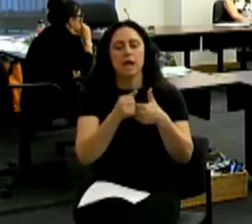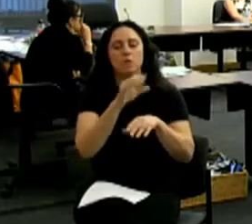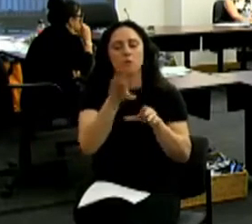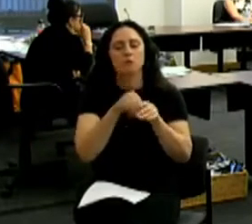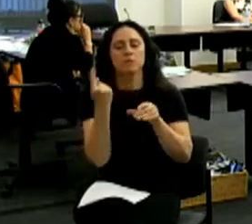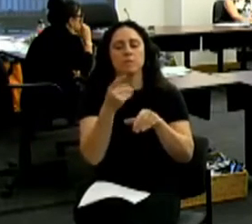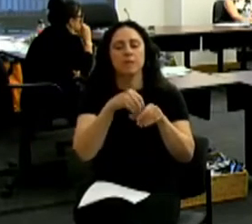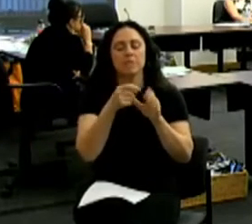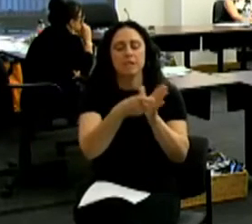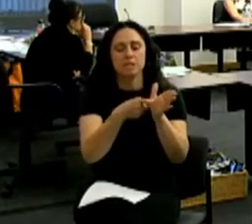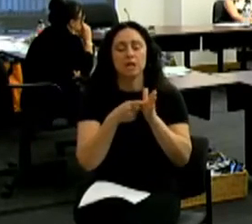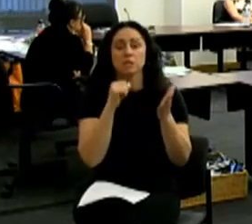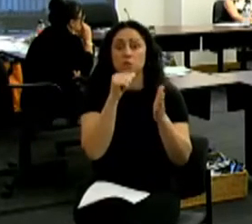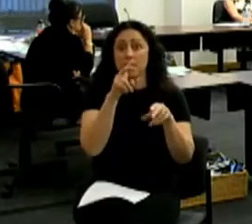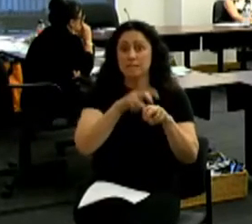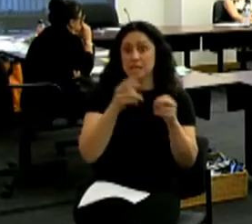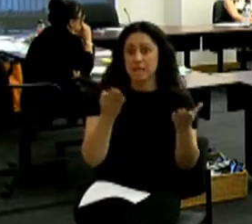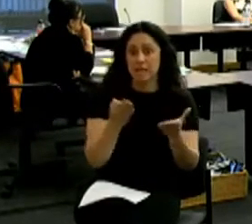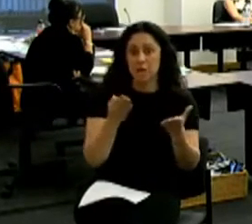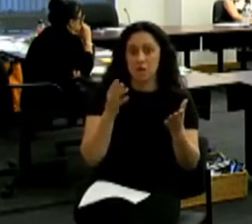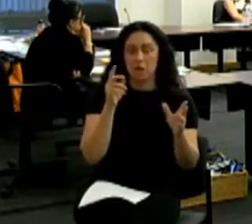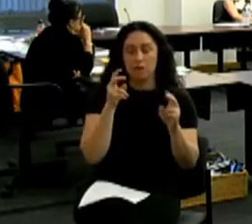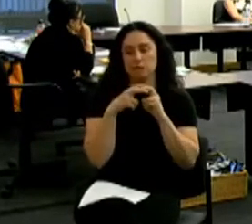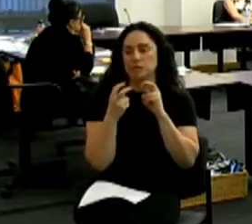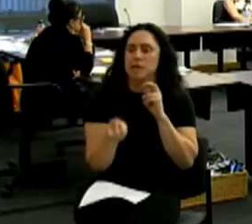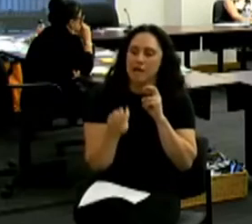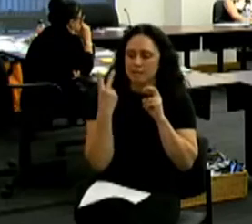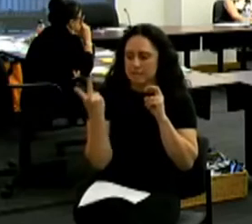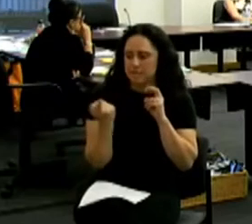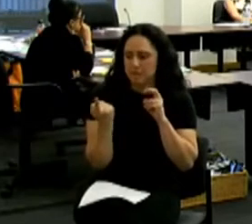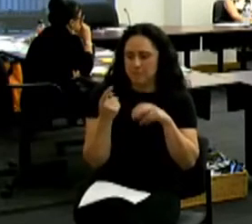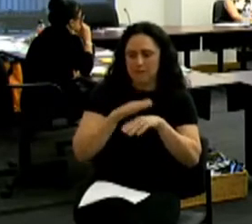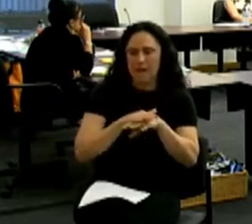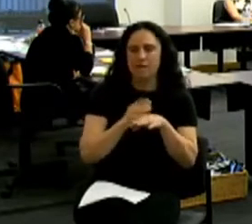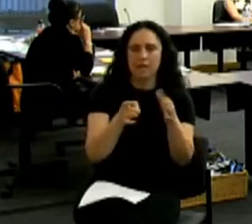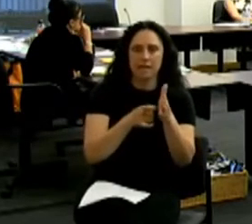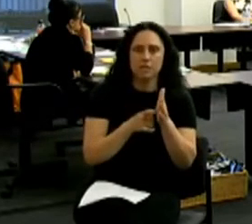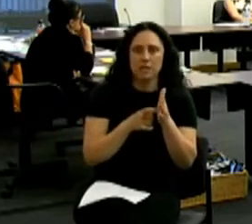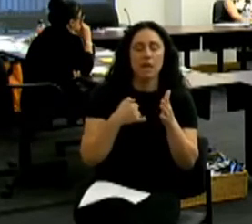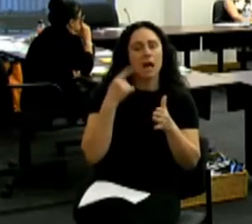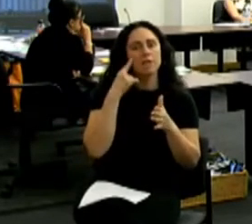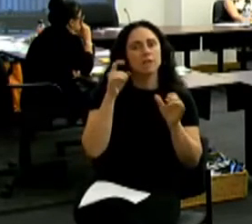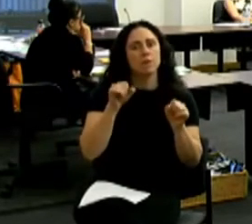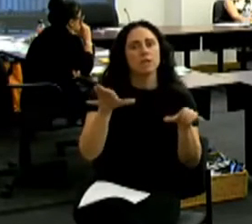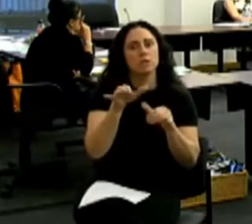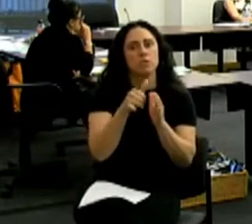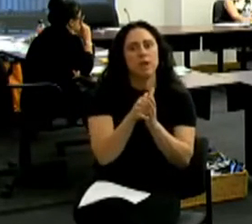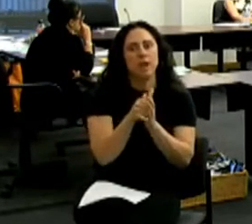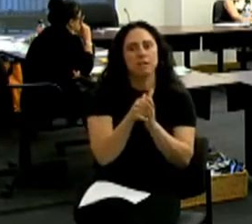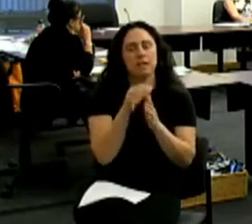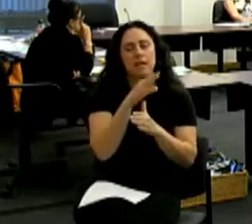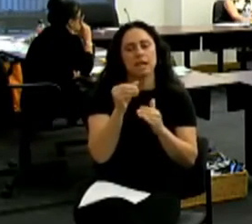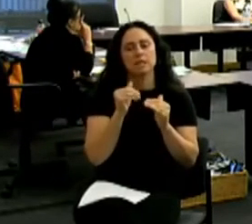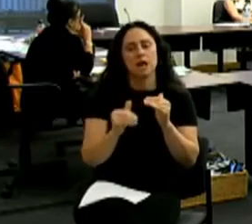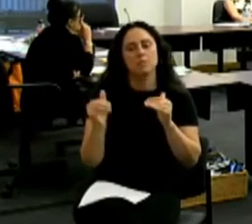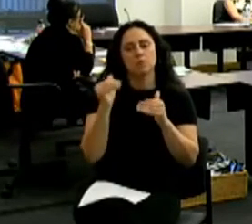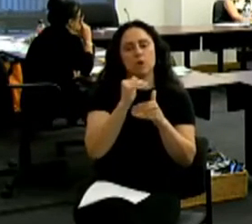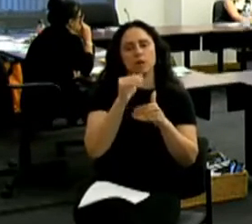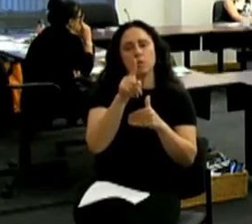on, so that we're not sitting here all shocked all of a sudden when we see something on an agenda. And I think we can do that and